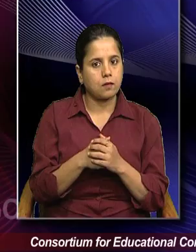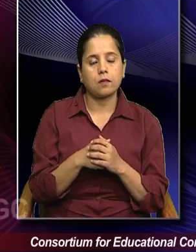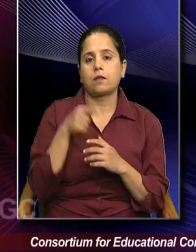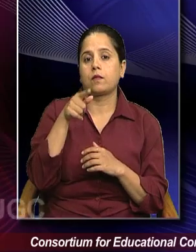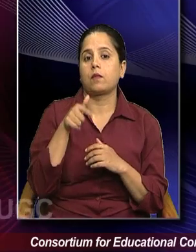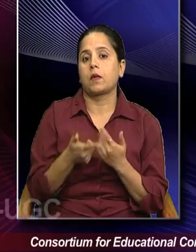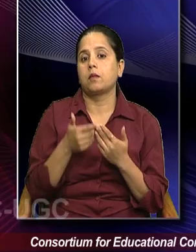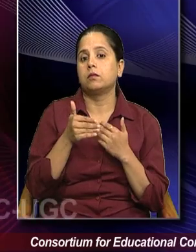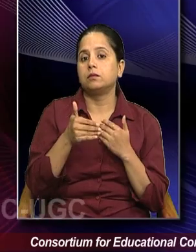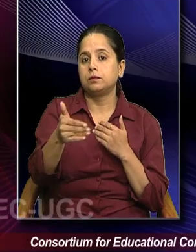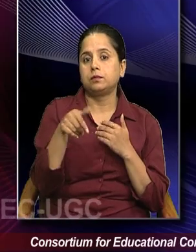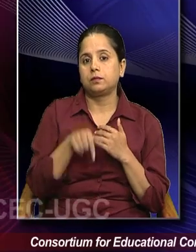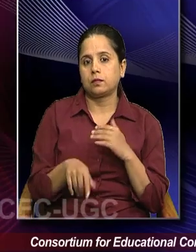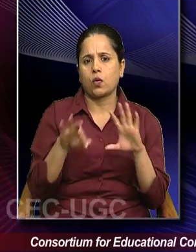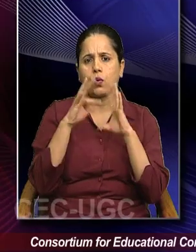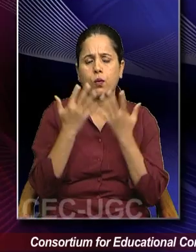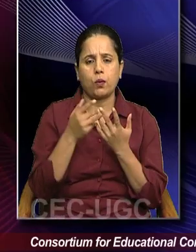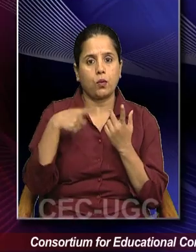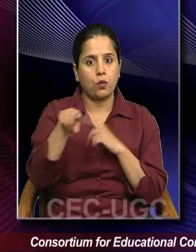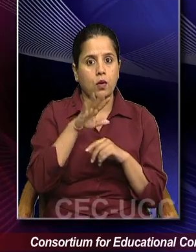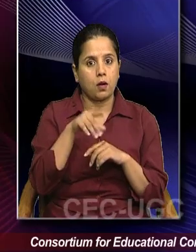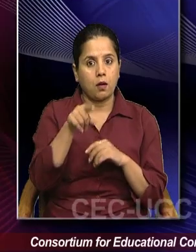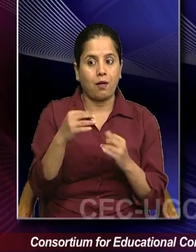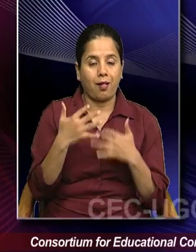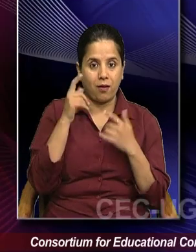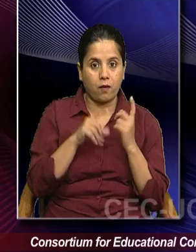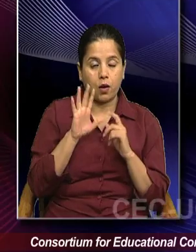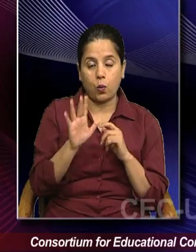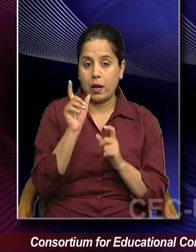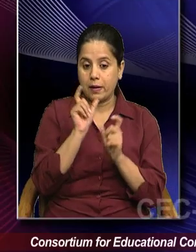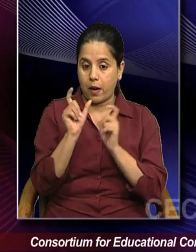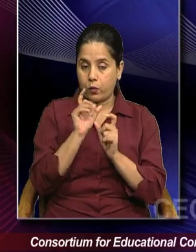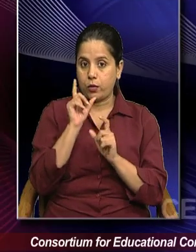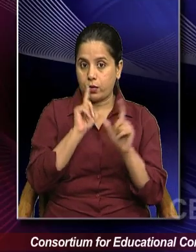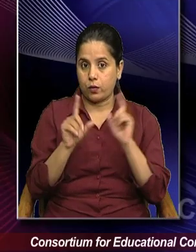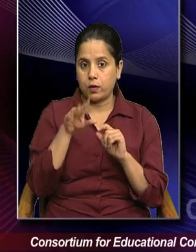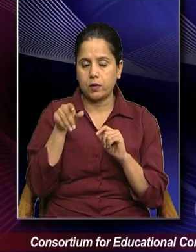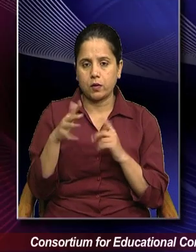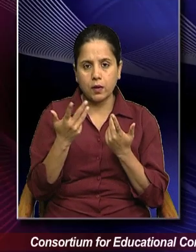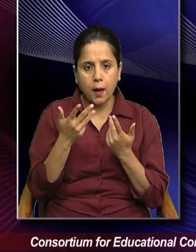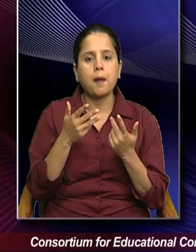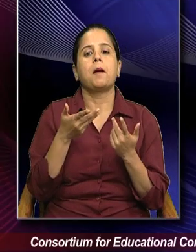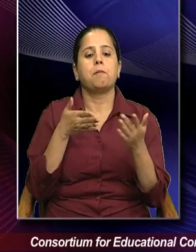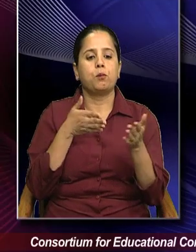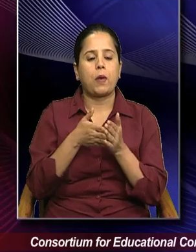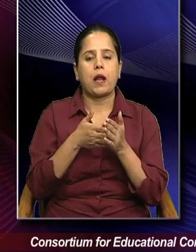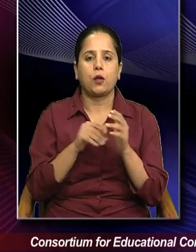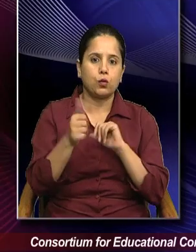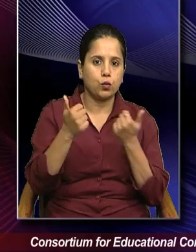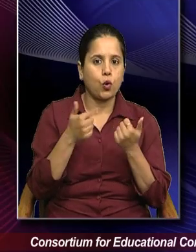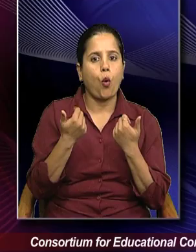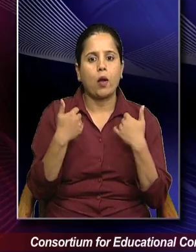overblown words. Be wary of sensational language like breakthrough, cure or game